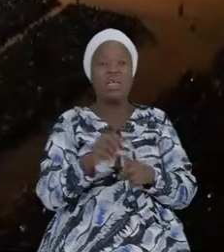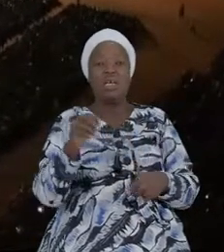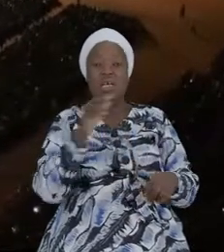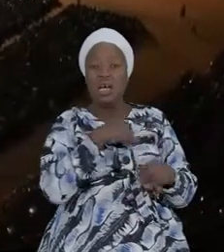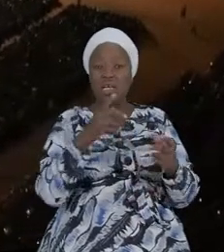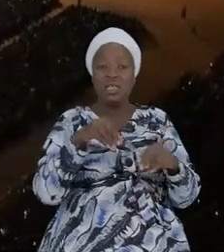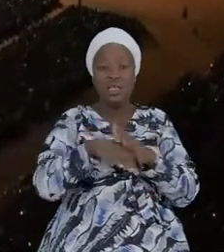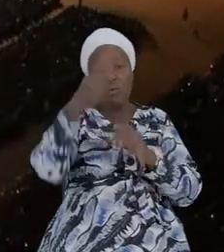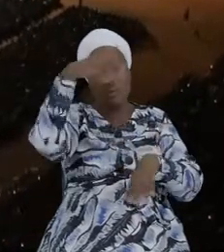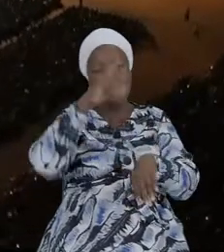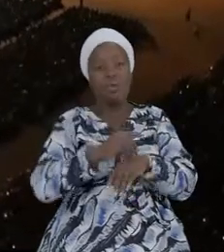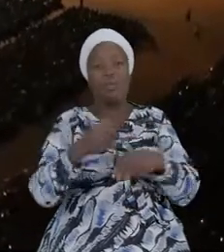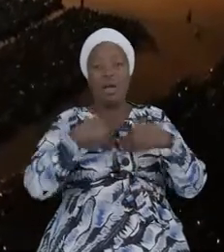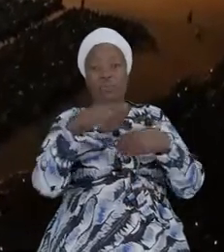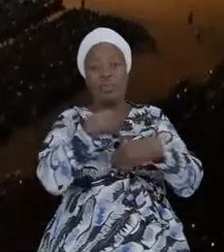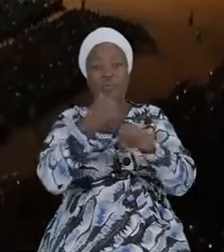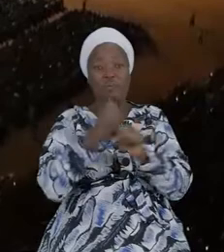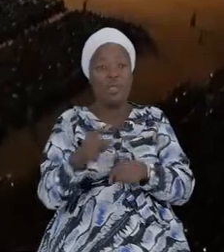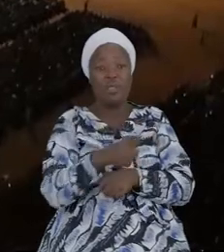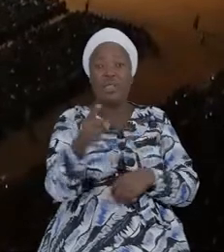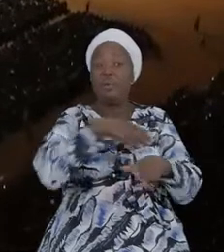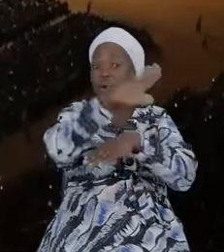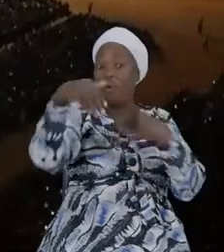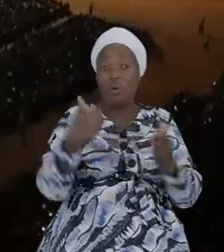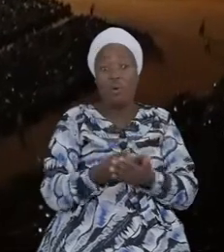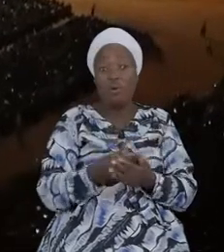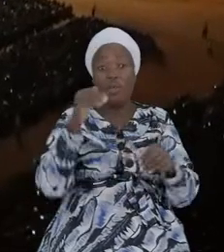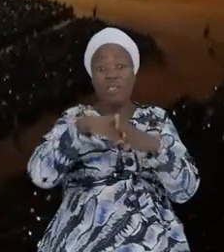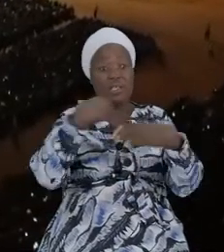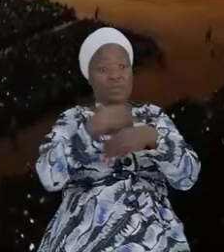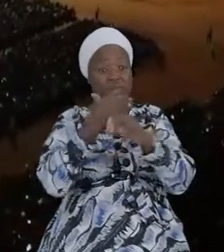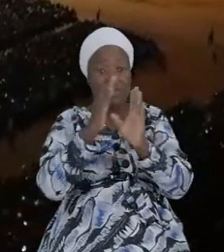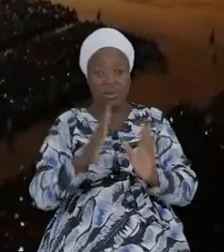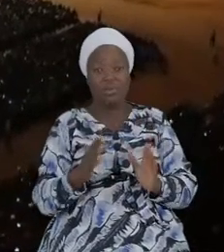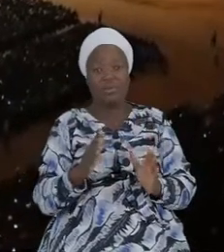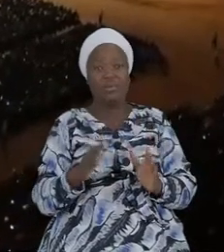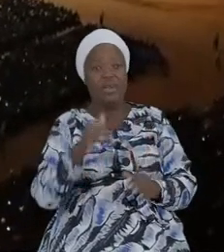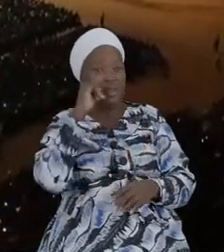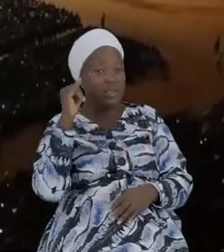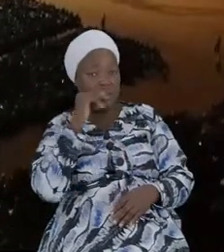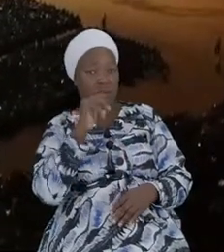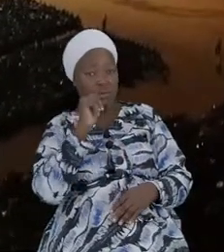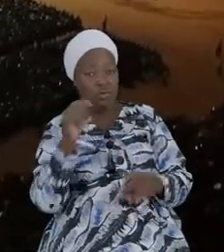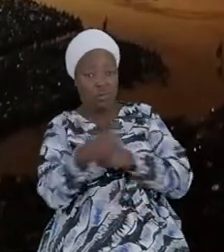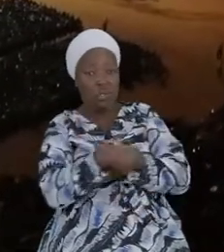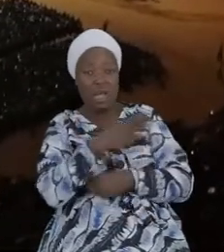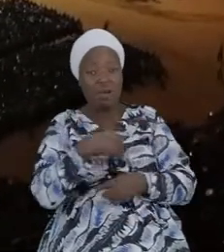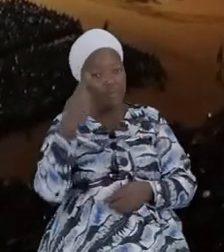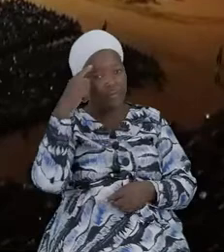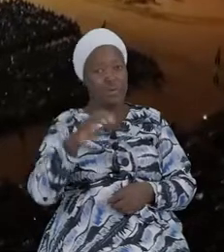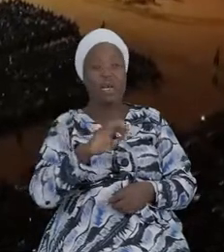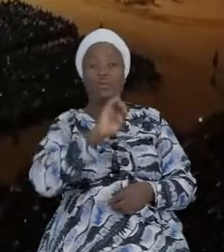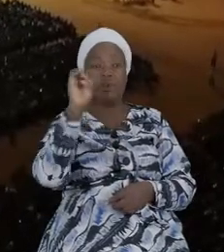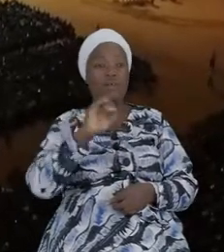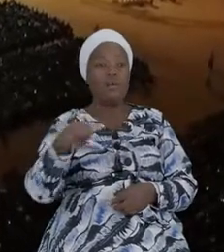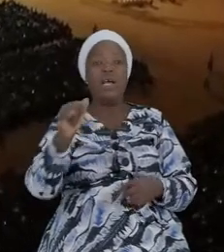thou made them all. He is the Creator, yesterday, today, and forever. He is the